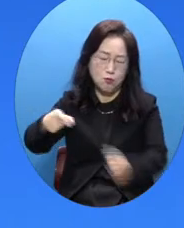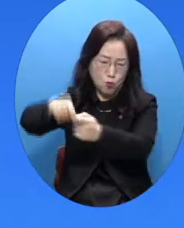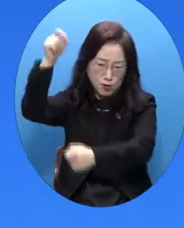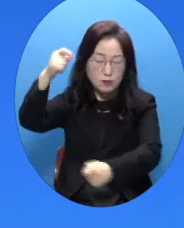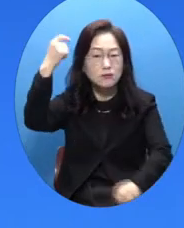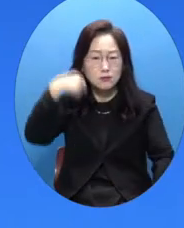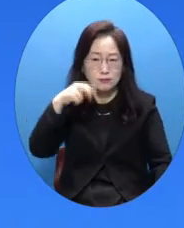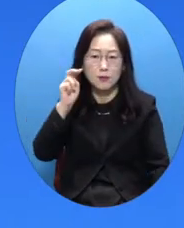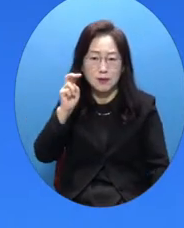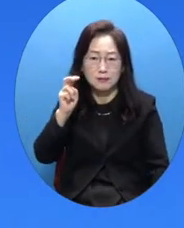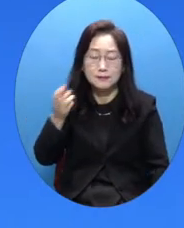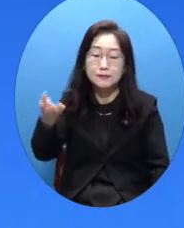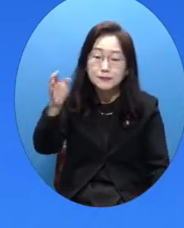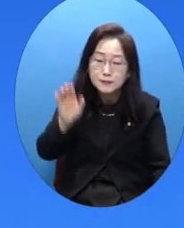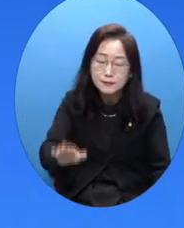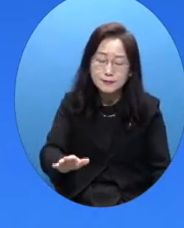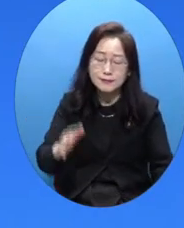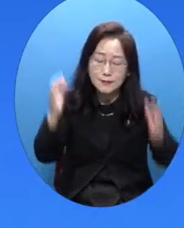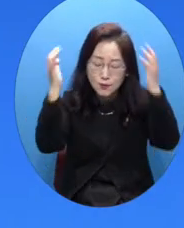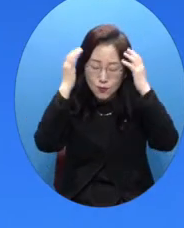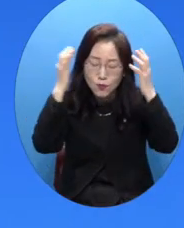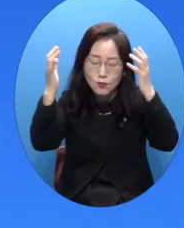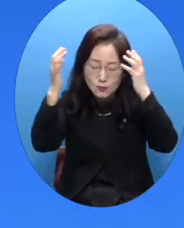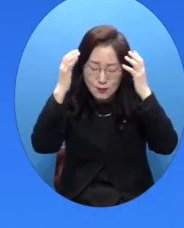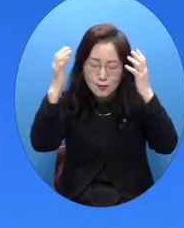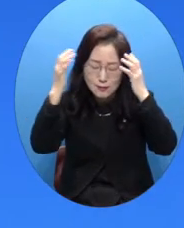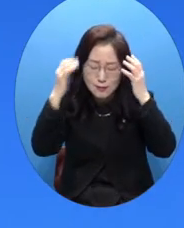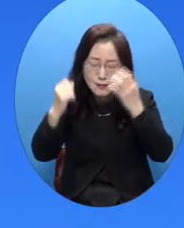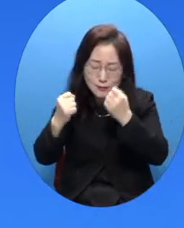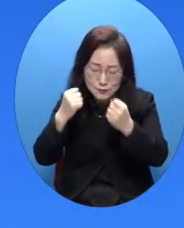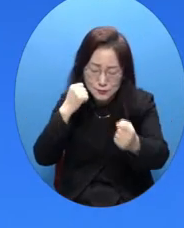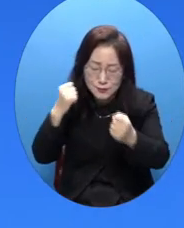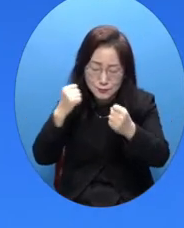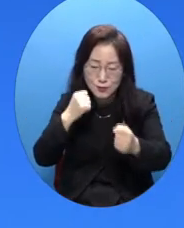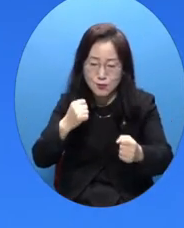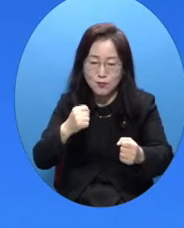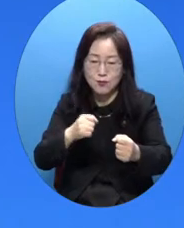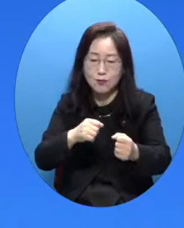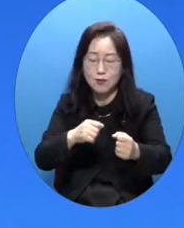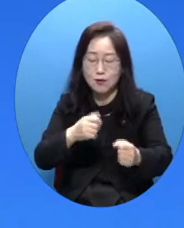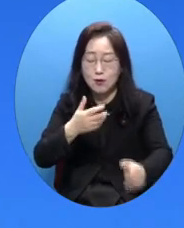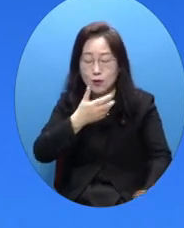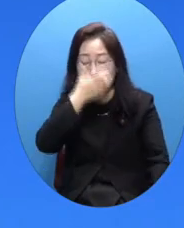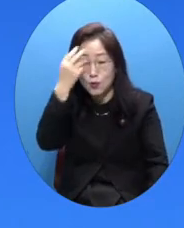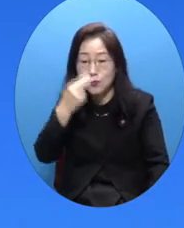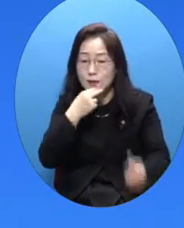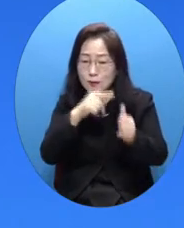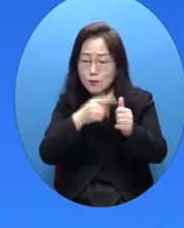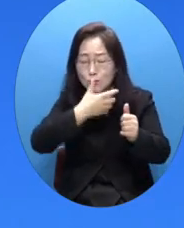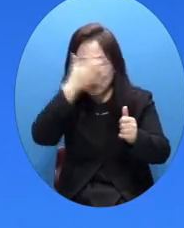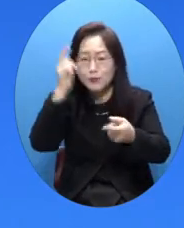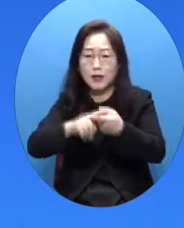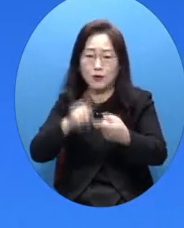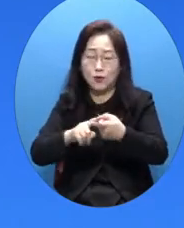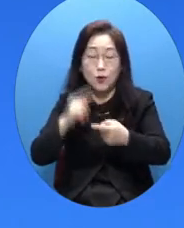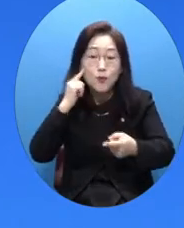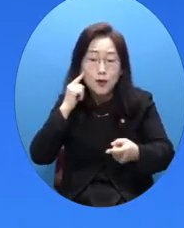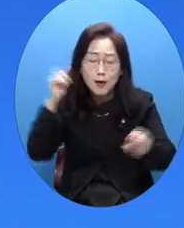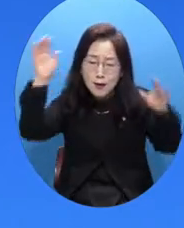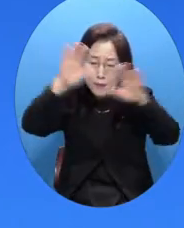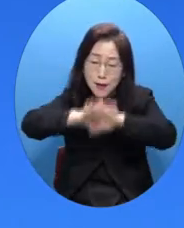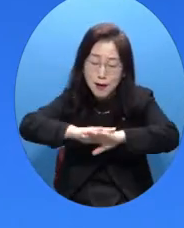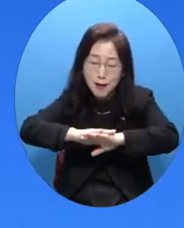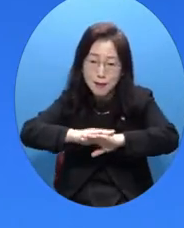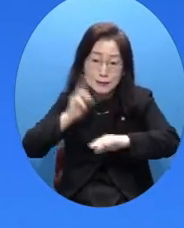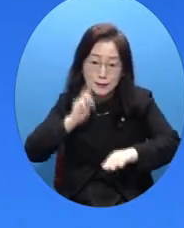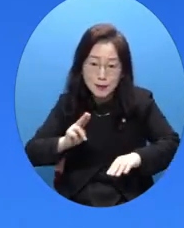for him however for the last two years before being released from prison Joseph struggled the prison of a deep